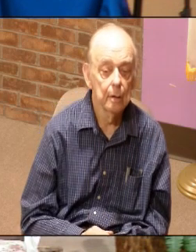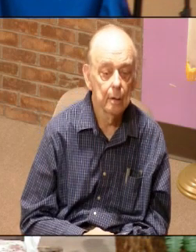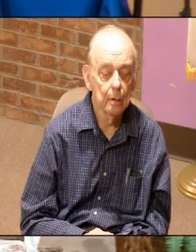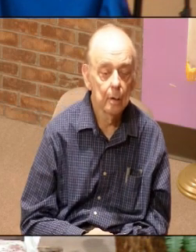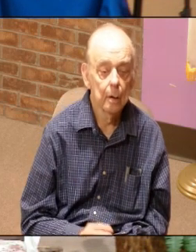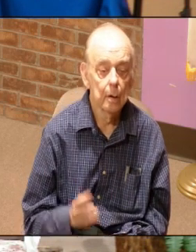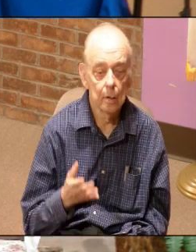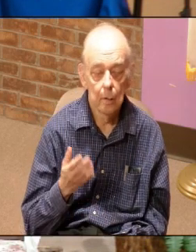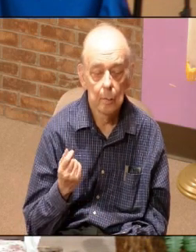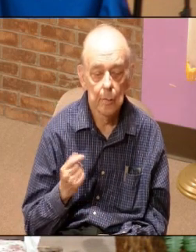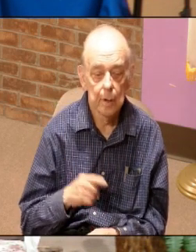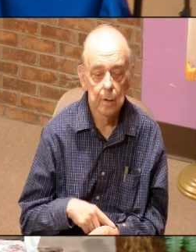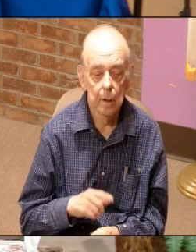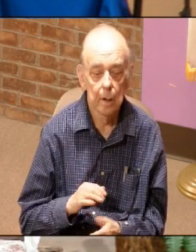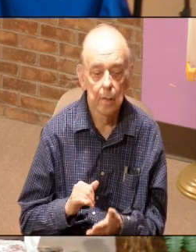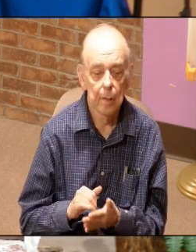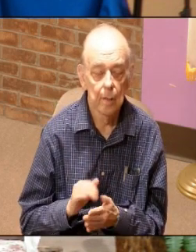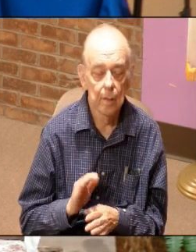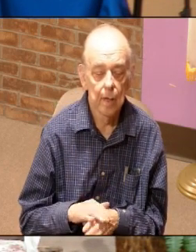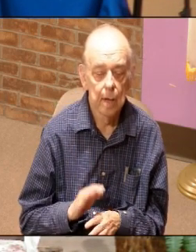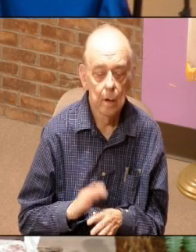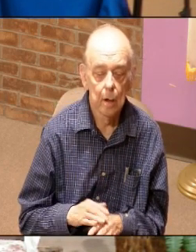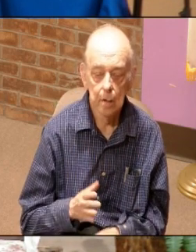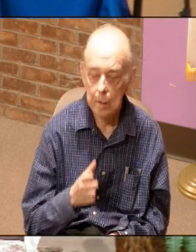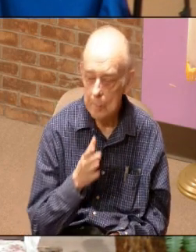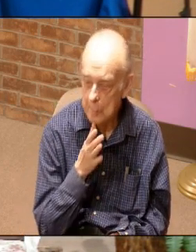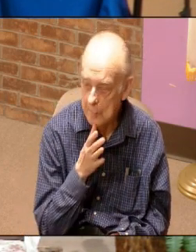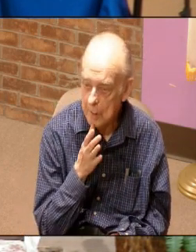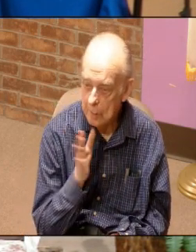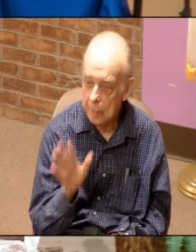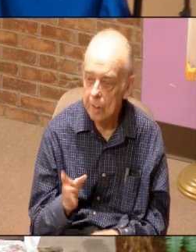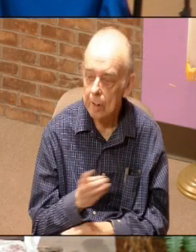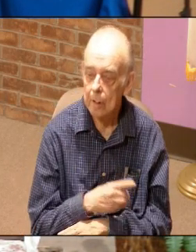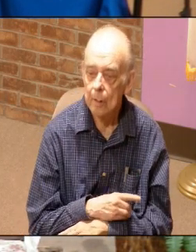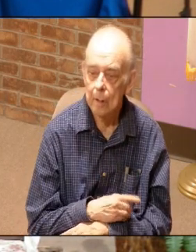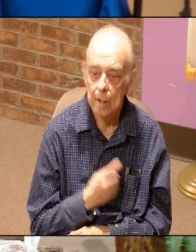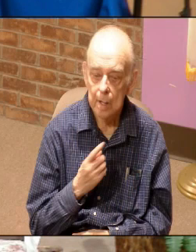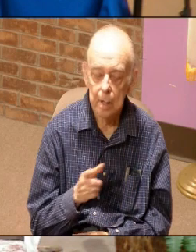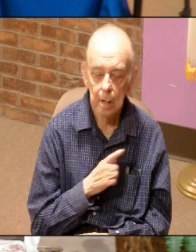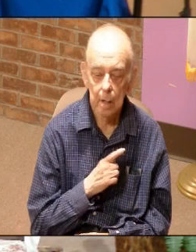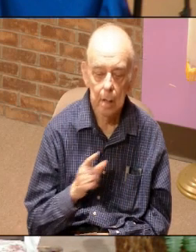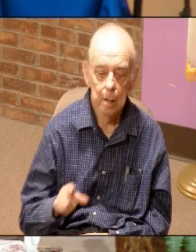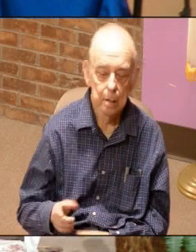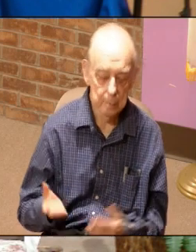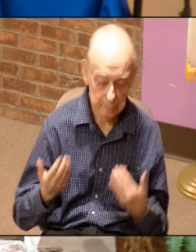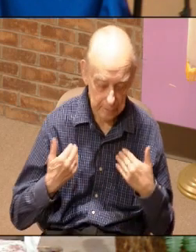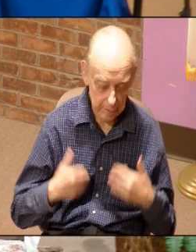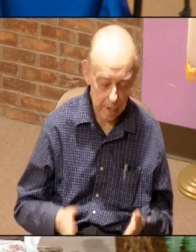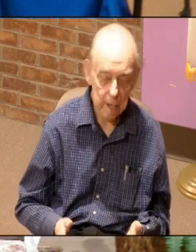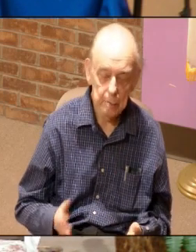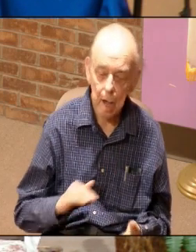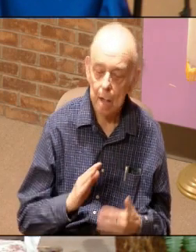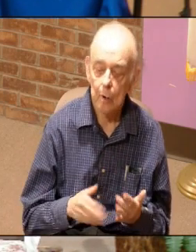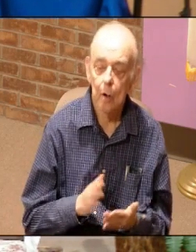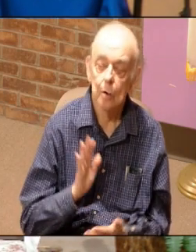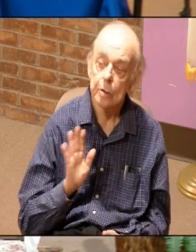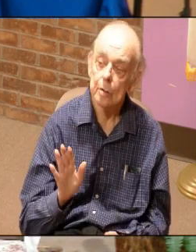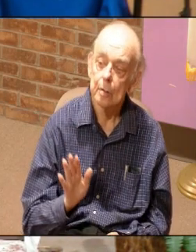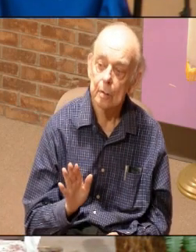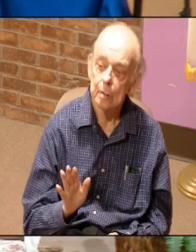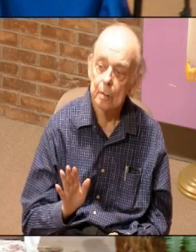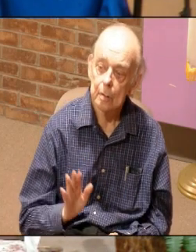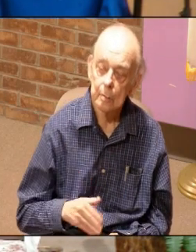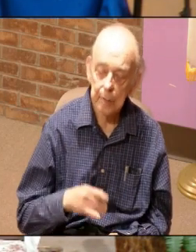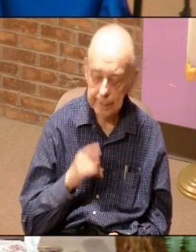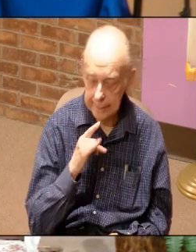what better time than on Mother's Day to say Lord here I am I'm all yours my